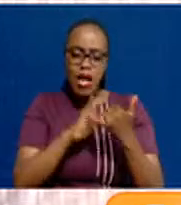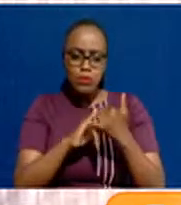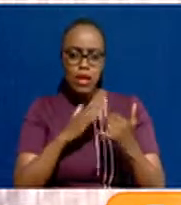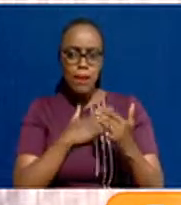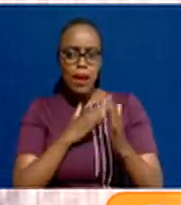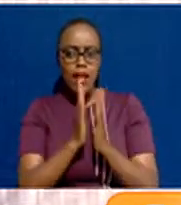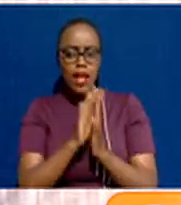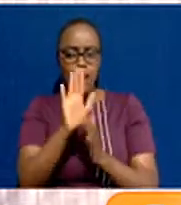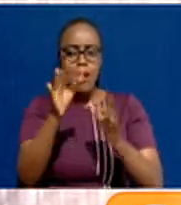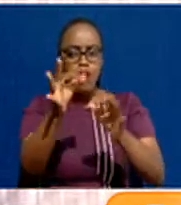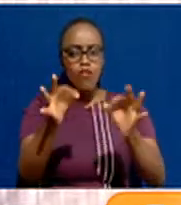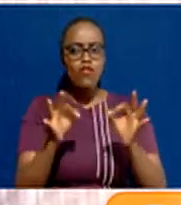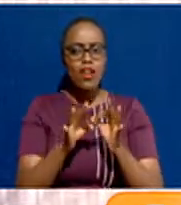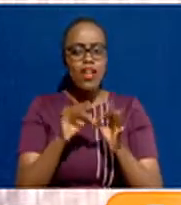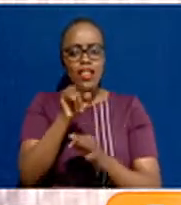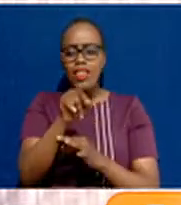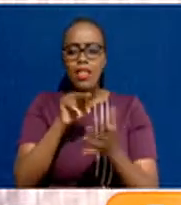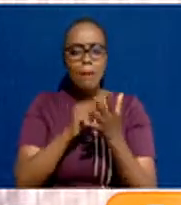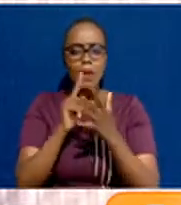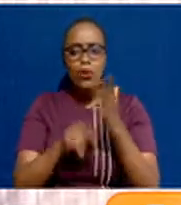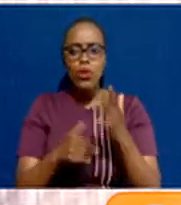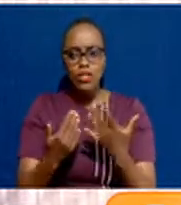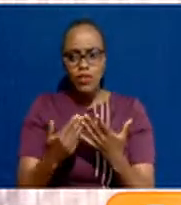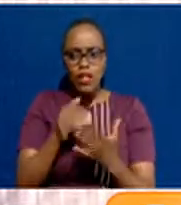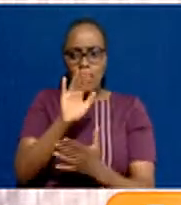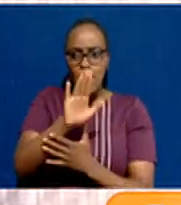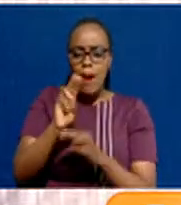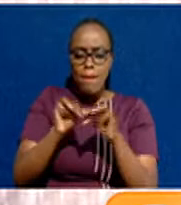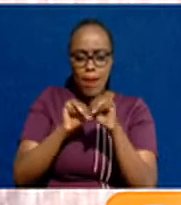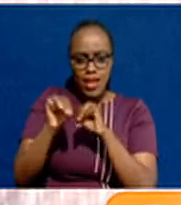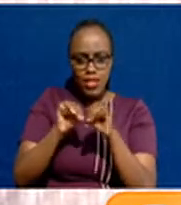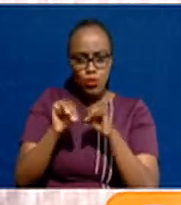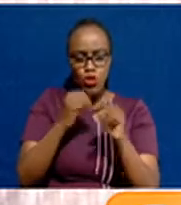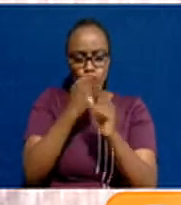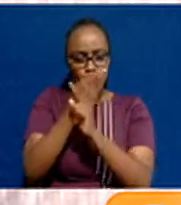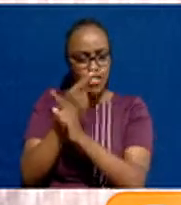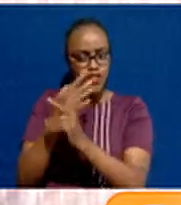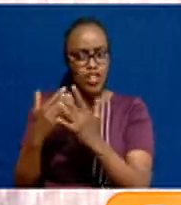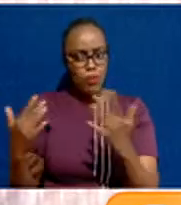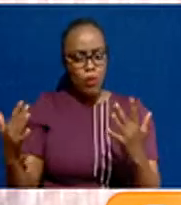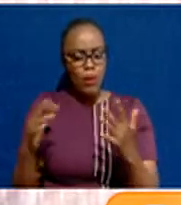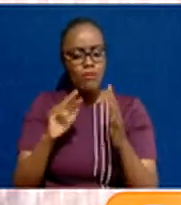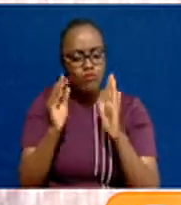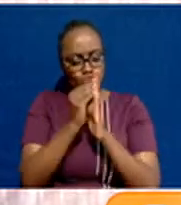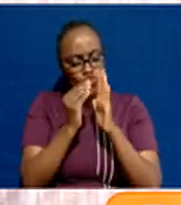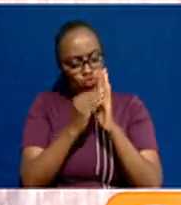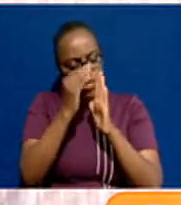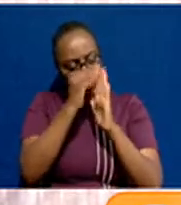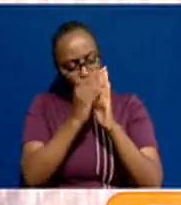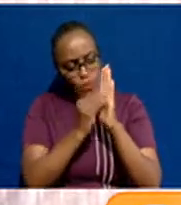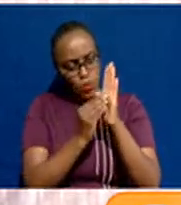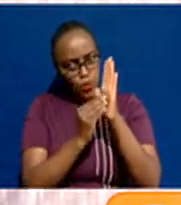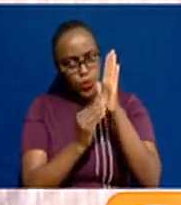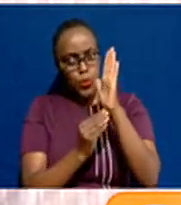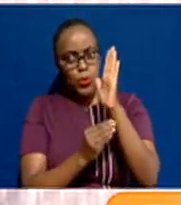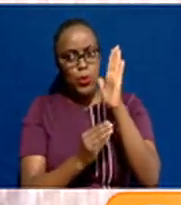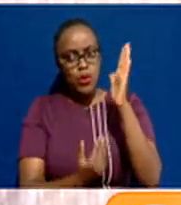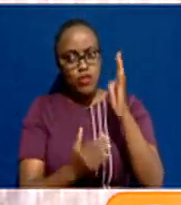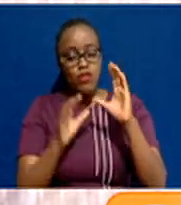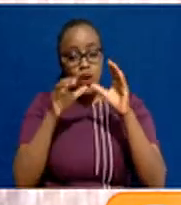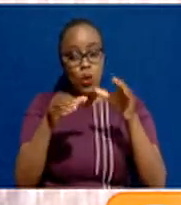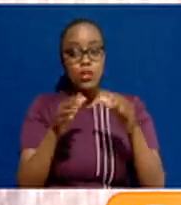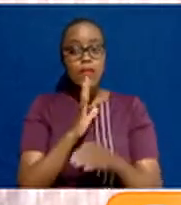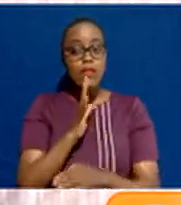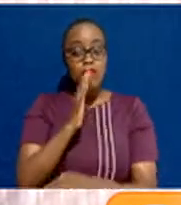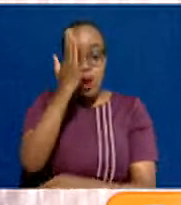and their family. So what's that? Portfolio management. Hmm. So I told her, put those things down in the lingo of corporate speak.